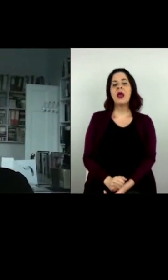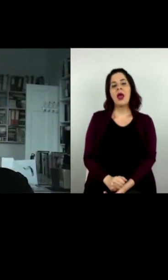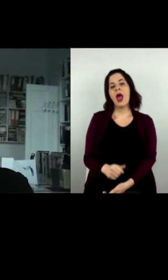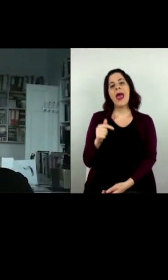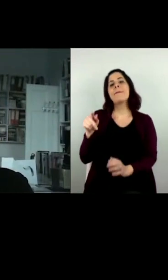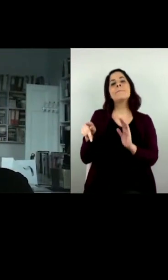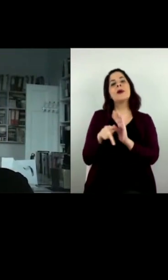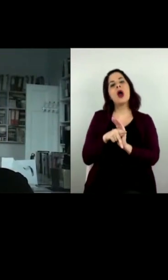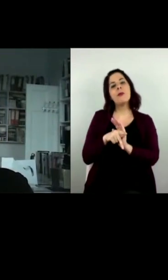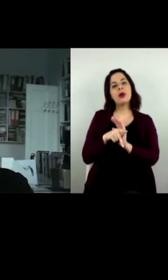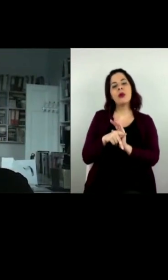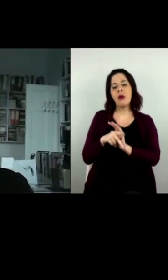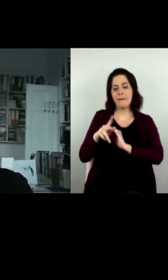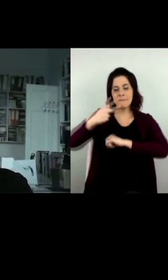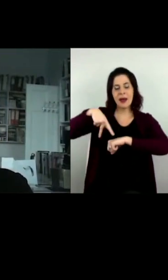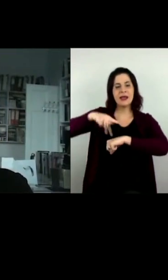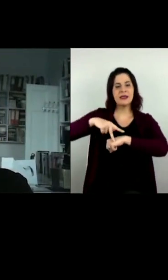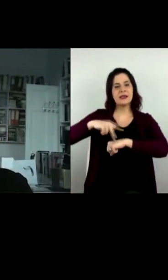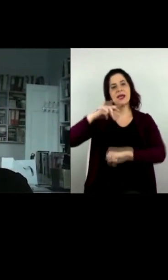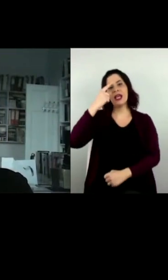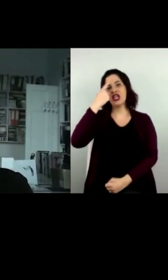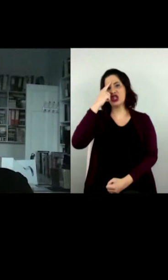went there, you met